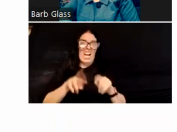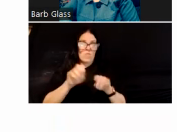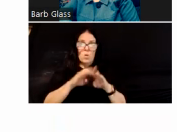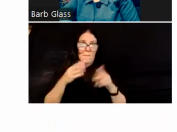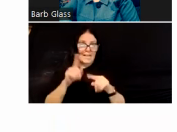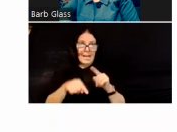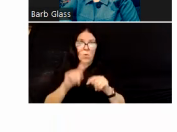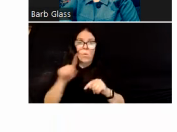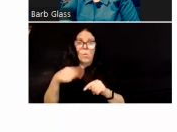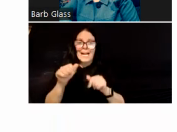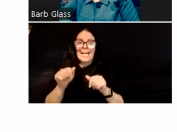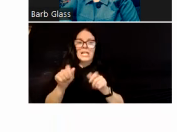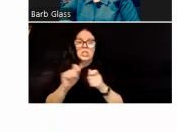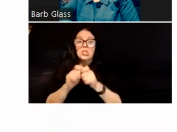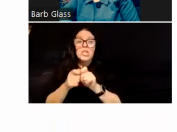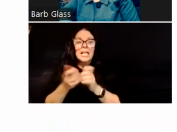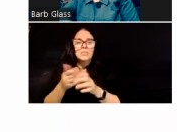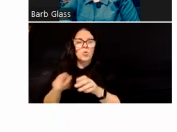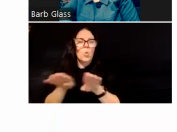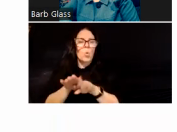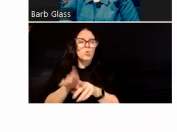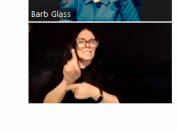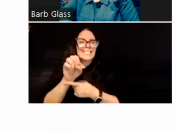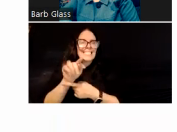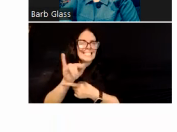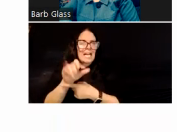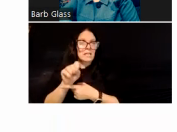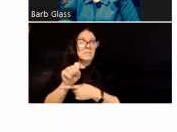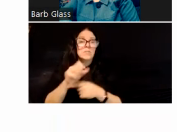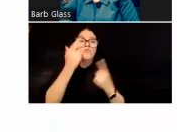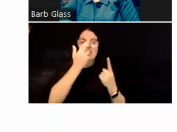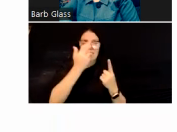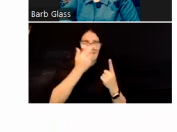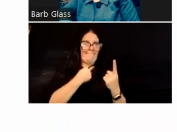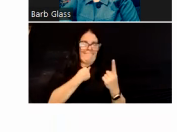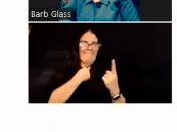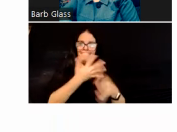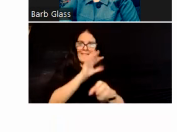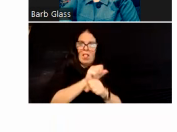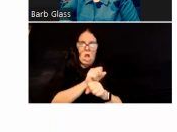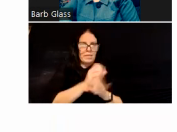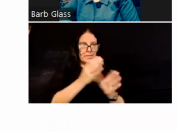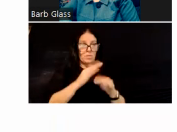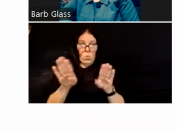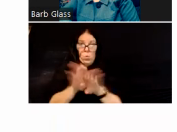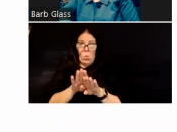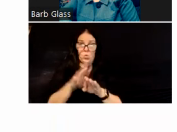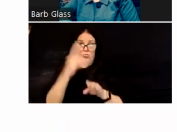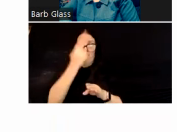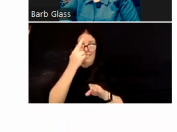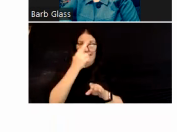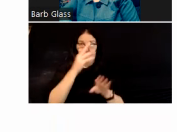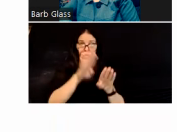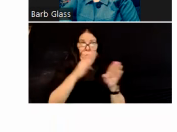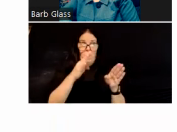closure details. The closure reason can't be changed once the service plan has been closed with a reason of opened in